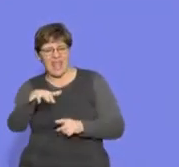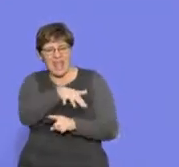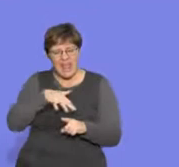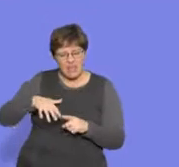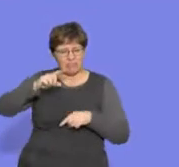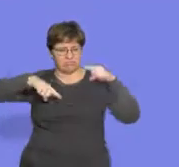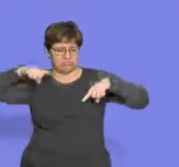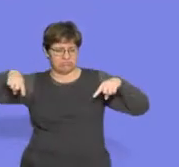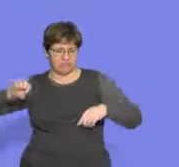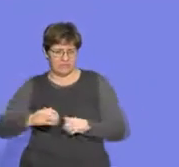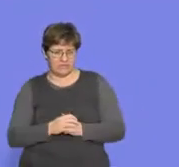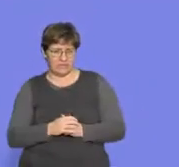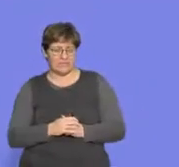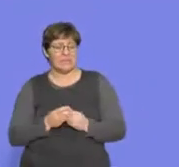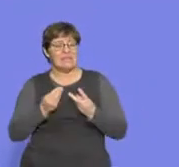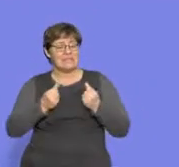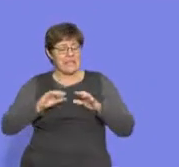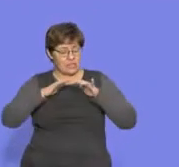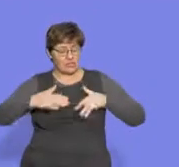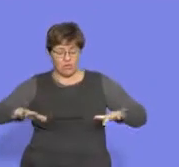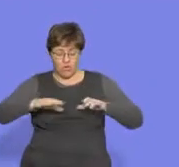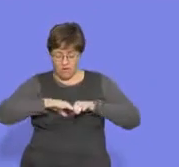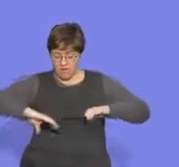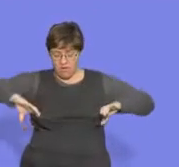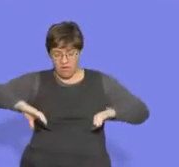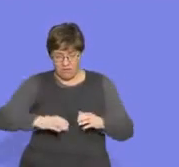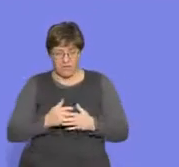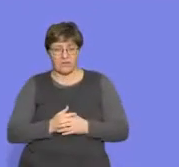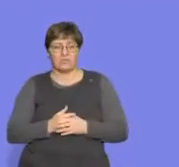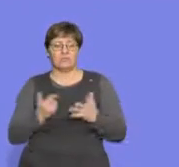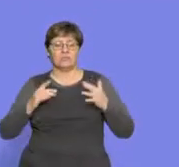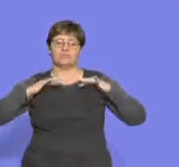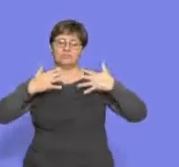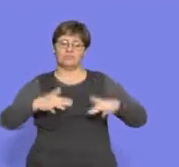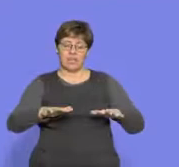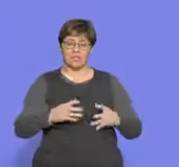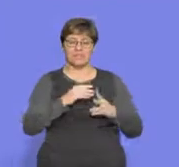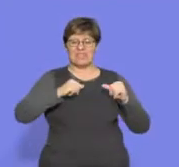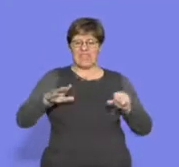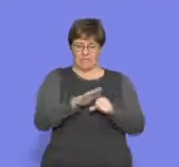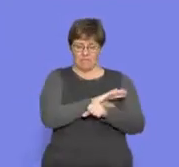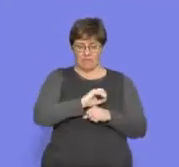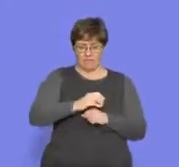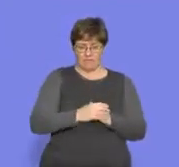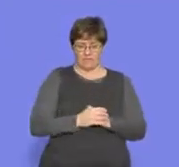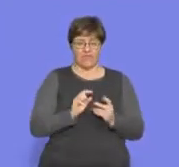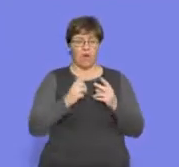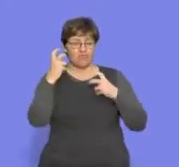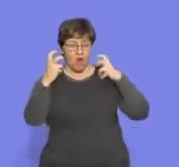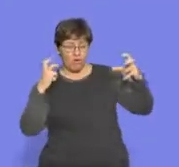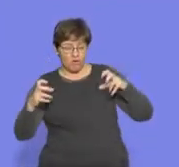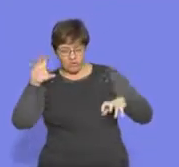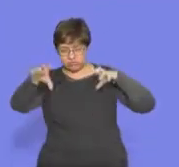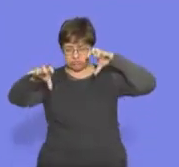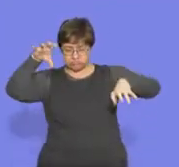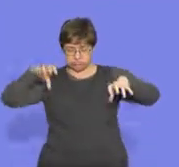areas. Your sandy shores, typically found in areas where the beaches are filled with sand. You have rocky shores, which